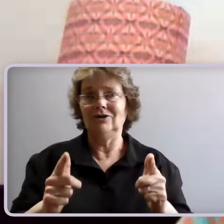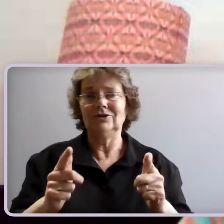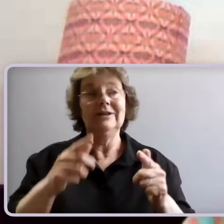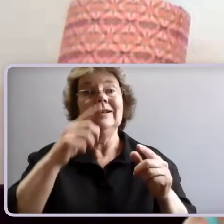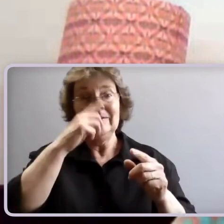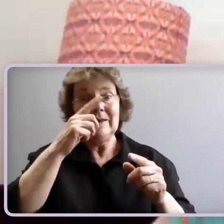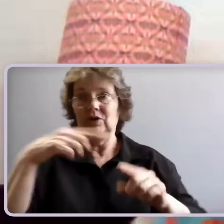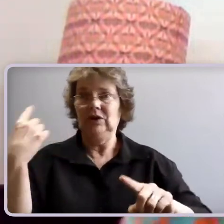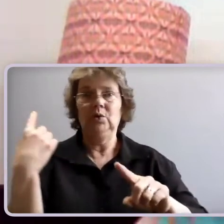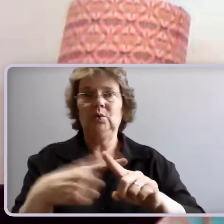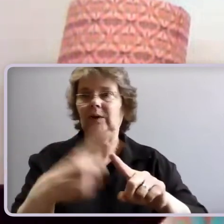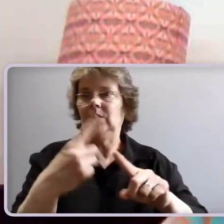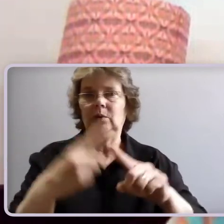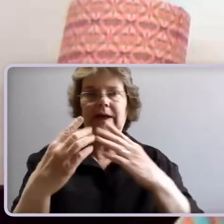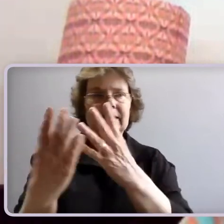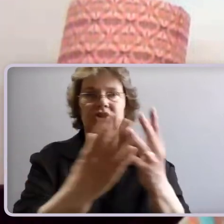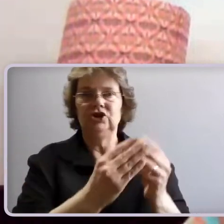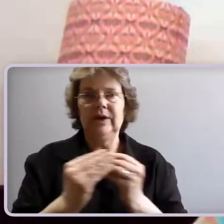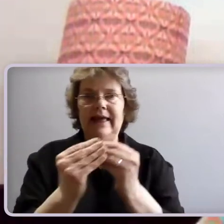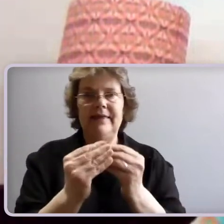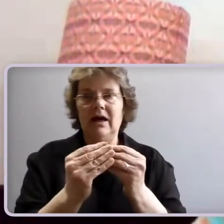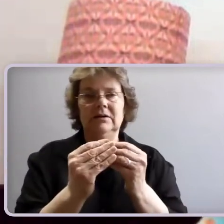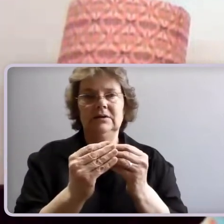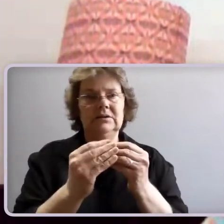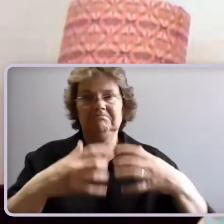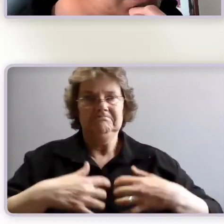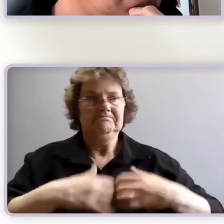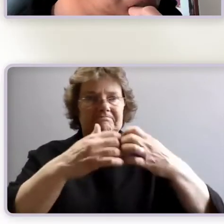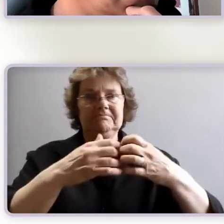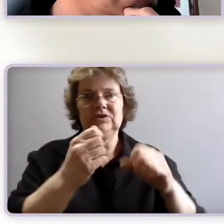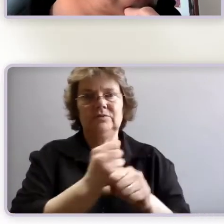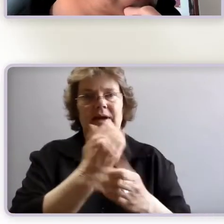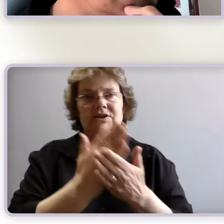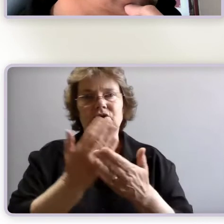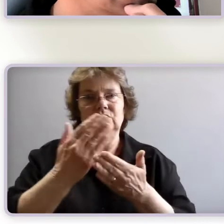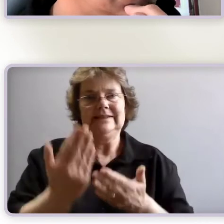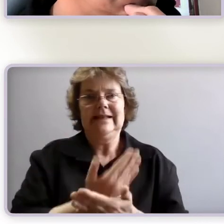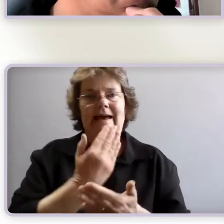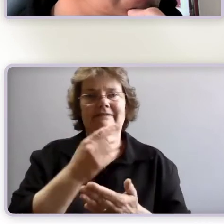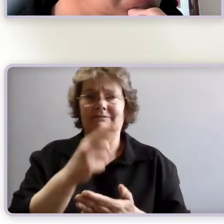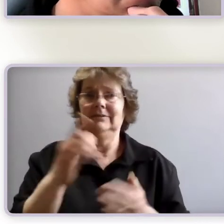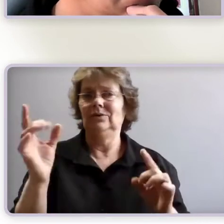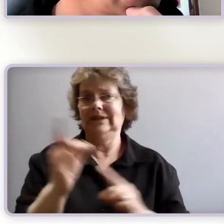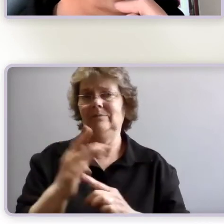sure our mob was safe. So I think that's probably the biggest learning from my perspective.